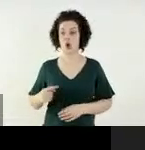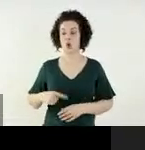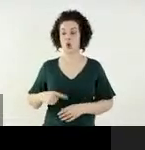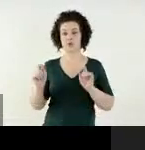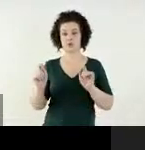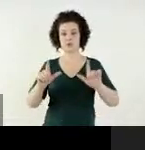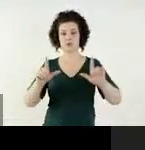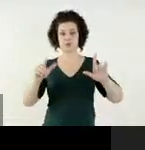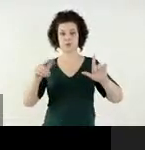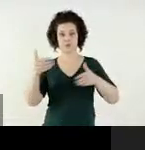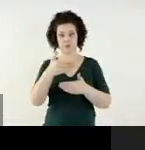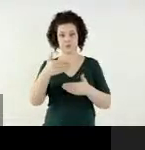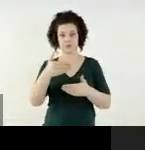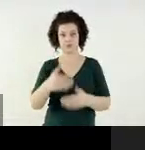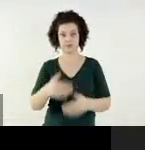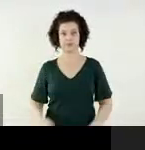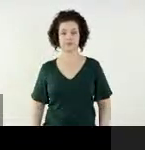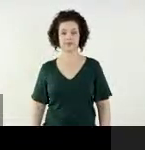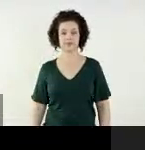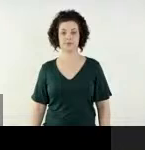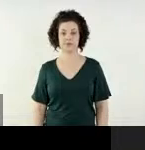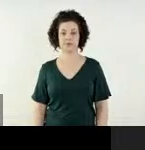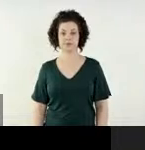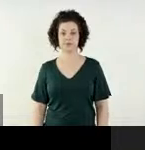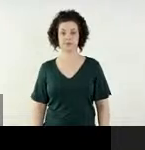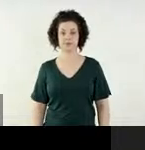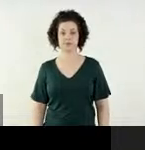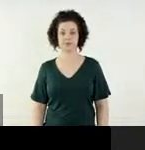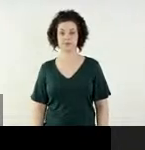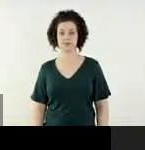Notes on Fundamental Joy is an